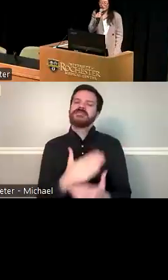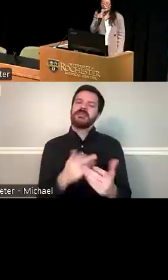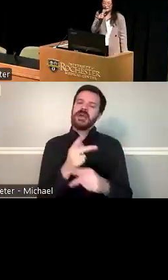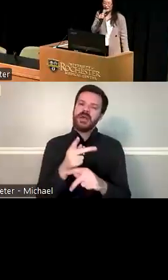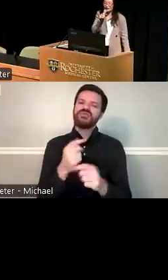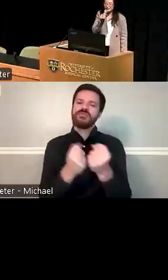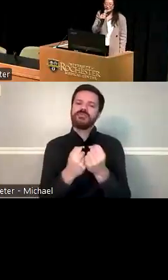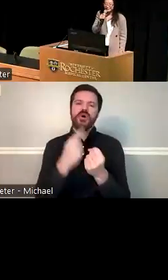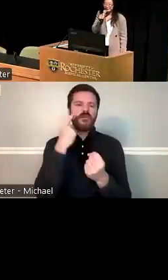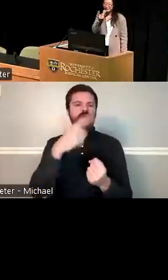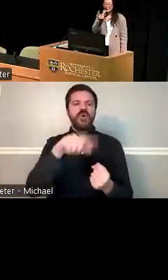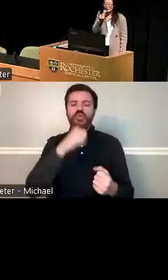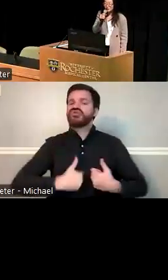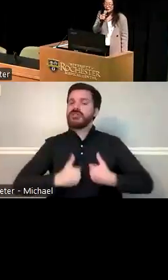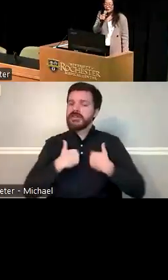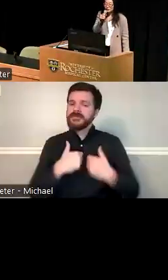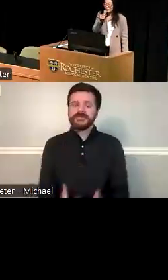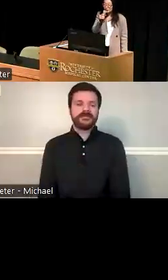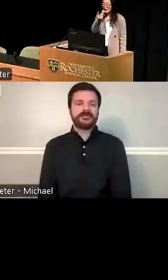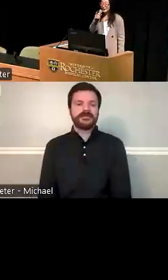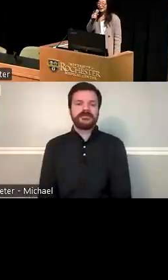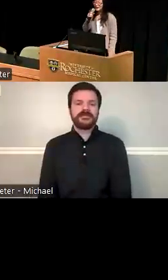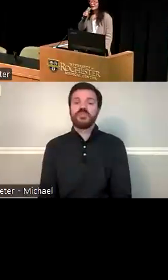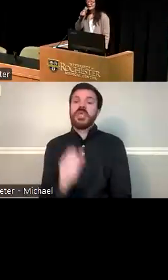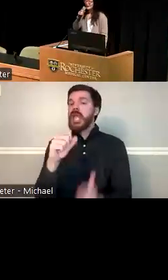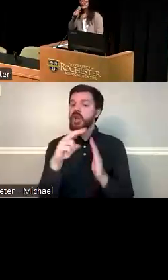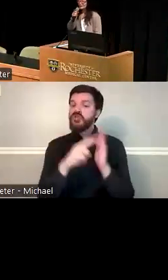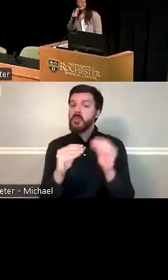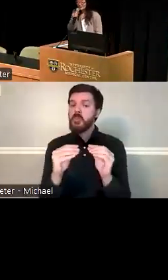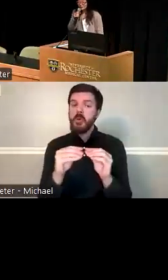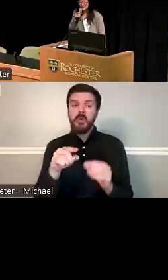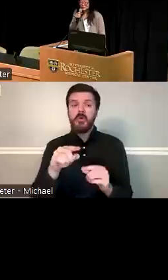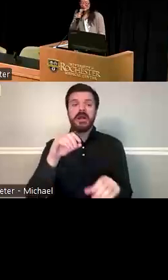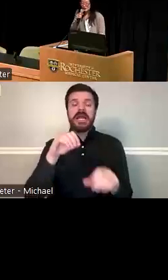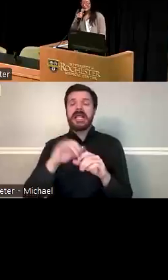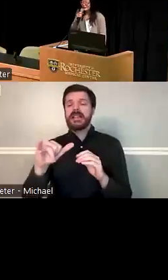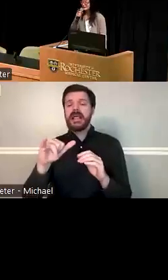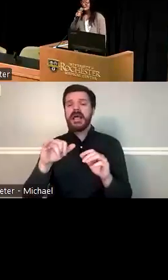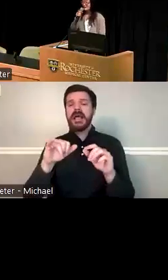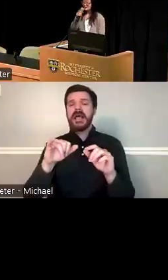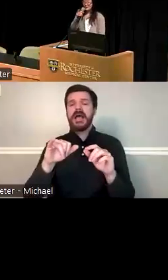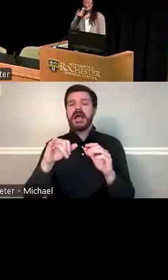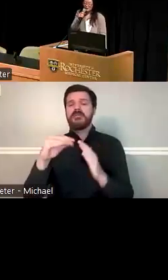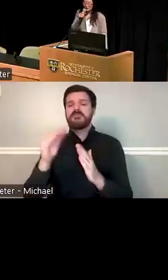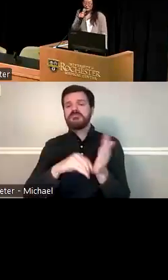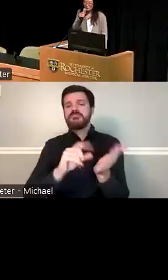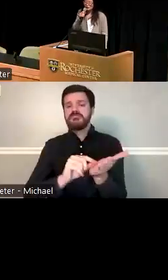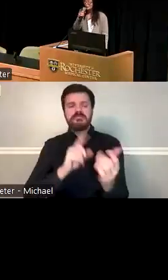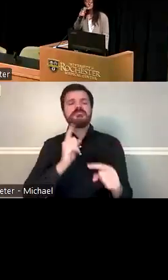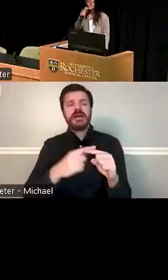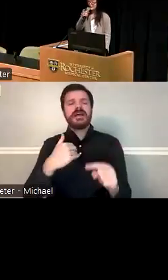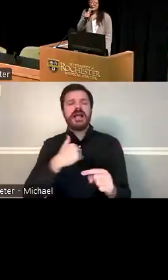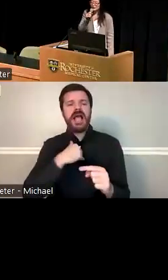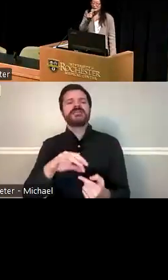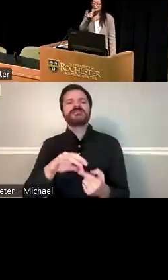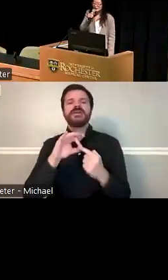for the loss survivors. So feel free to read more about that in the manuscript, and we also have a Special Operation Forces